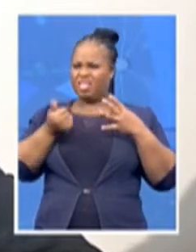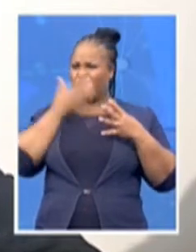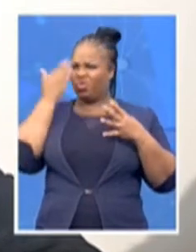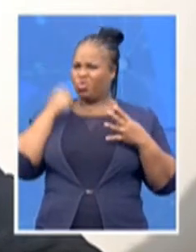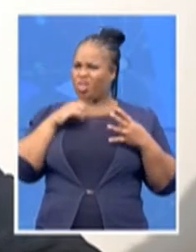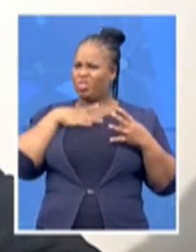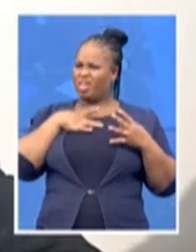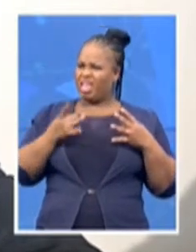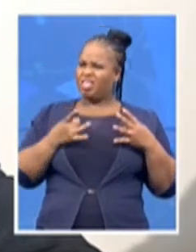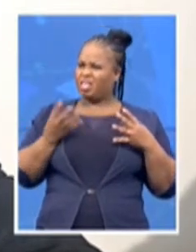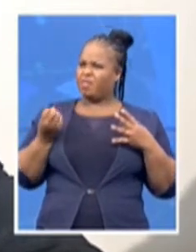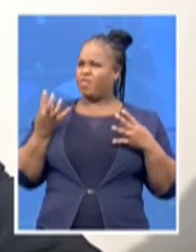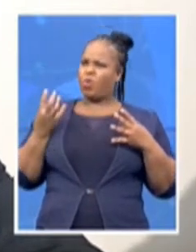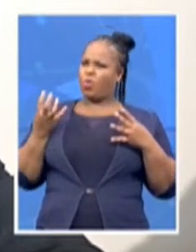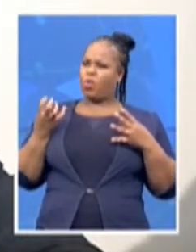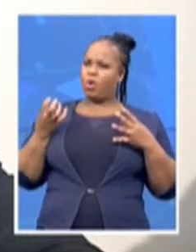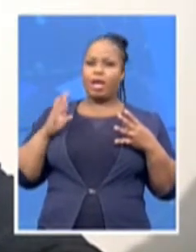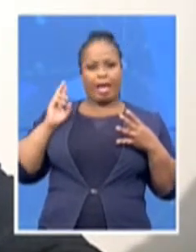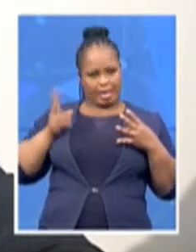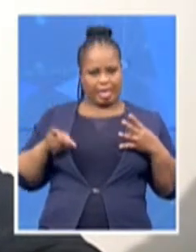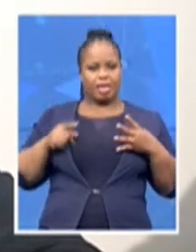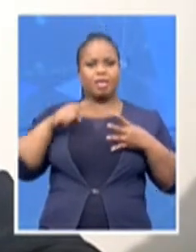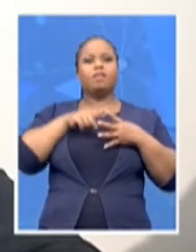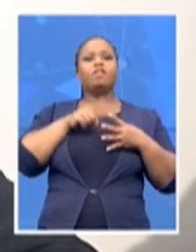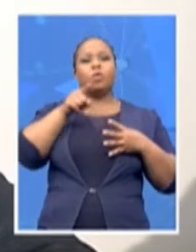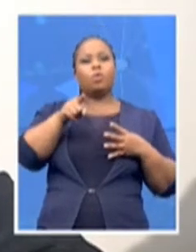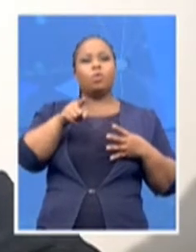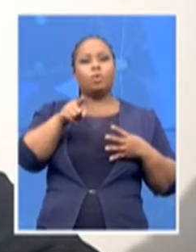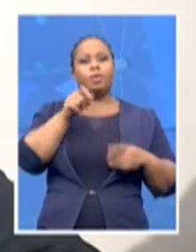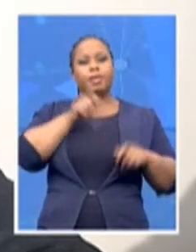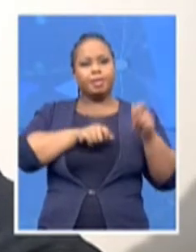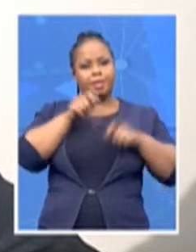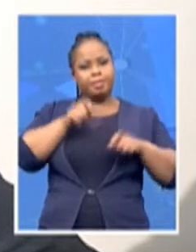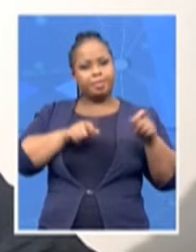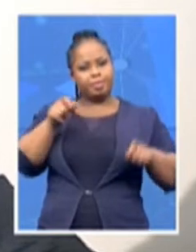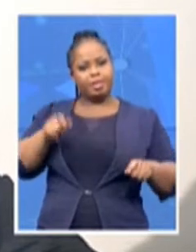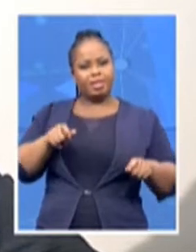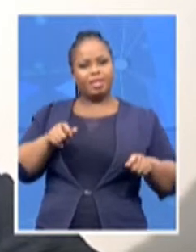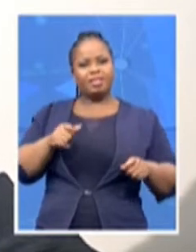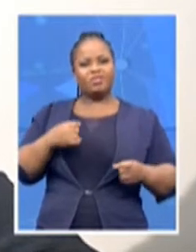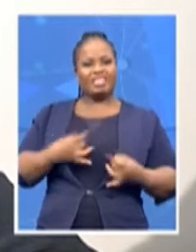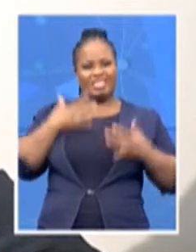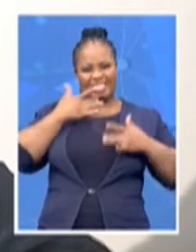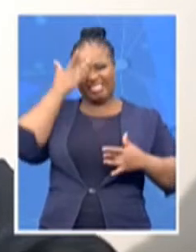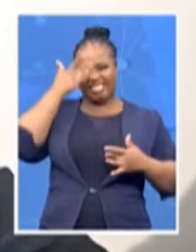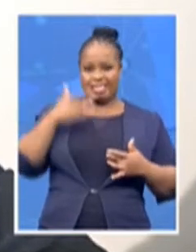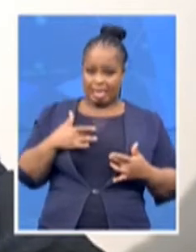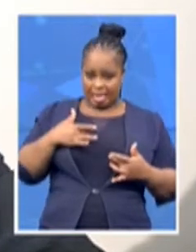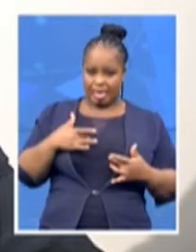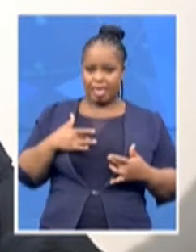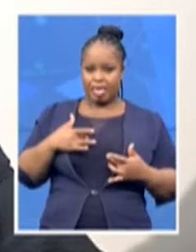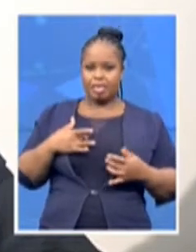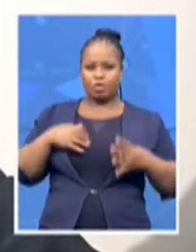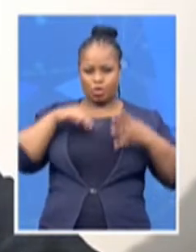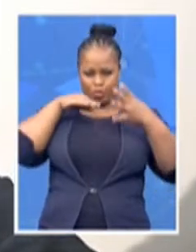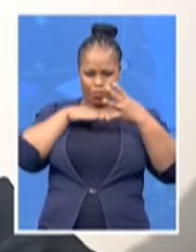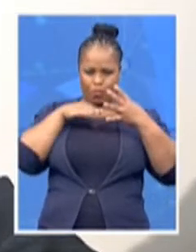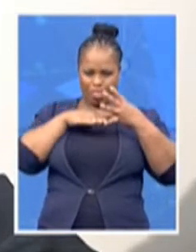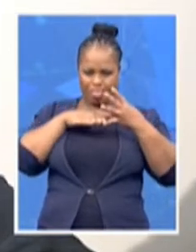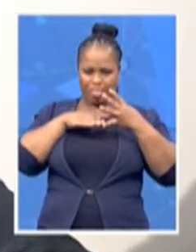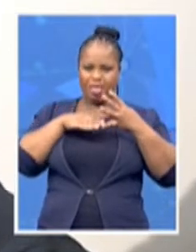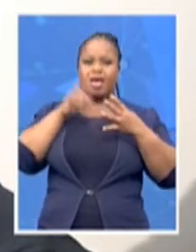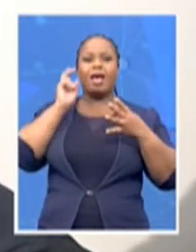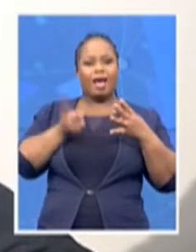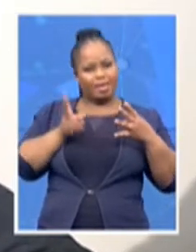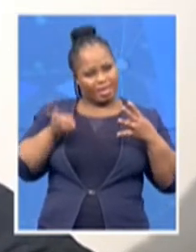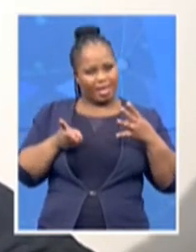four in terms of the infections which are still happening per day, but you are also number four in terms of the